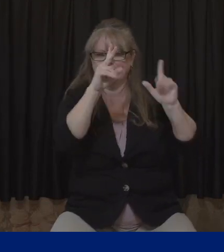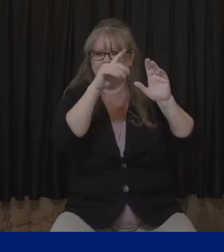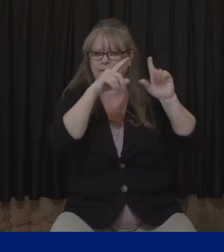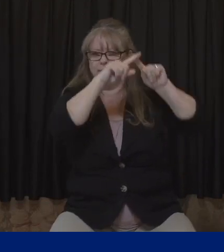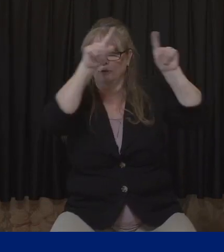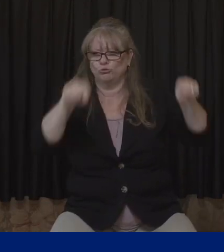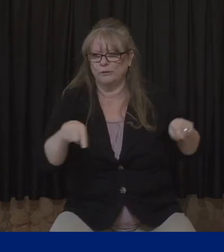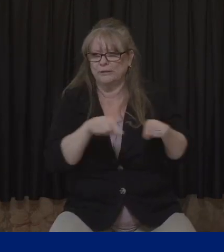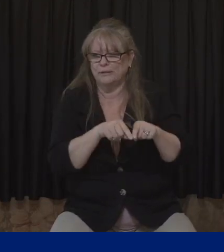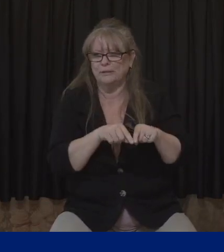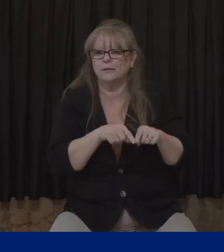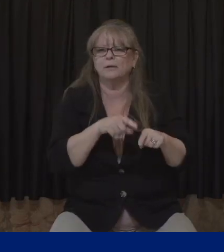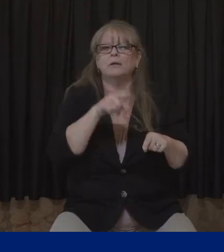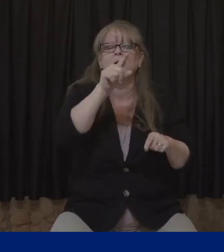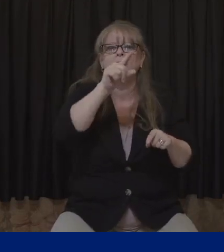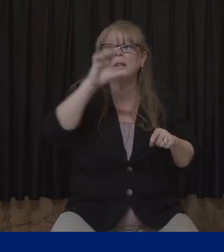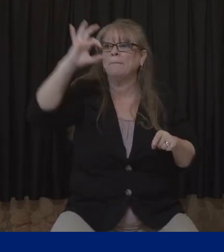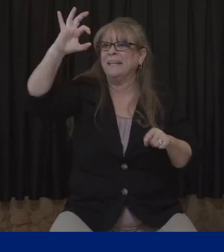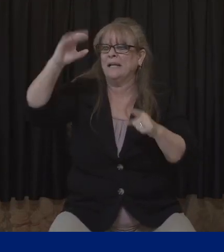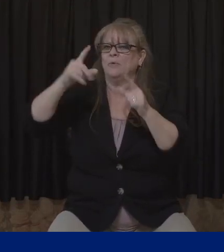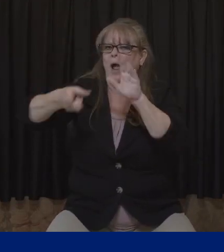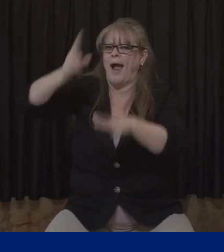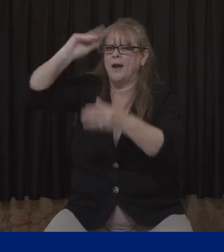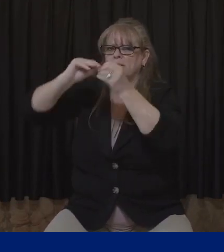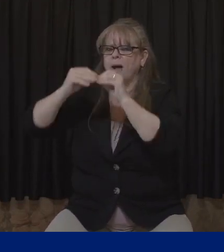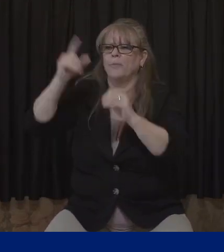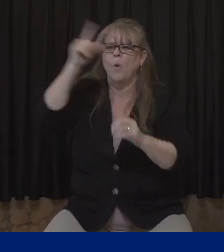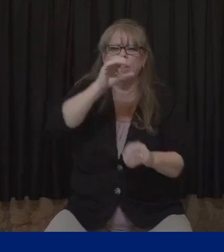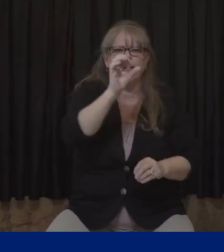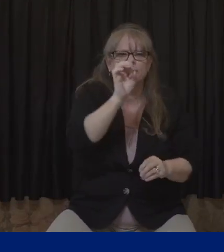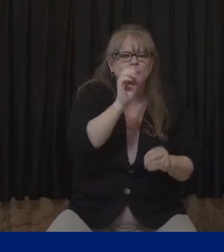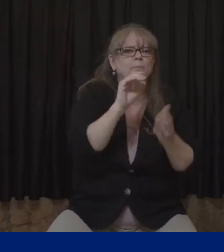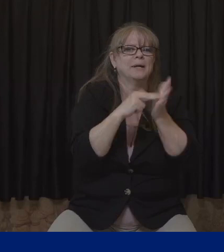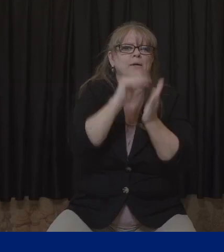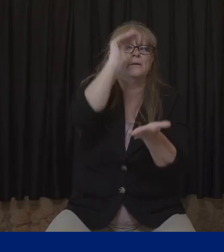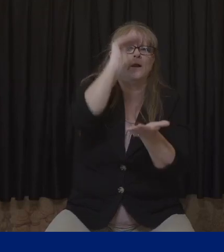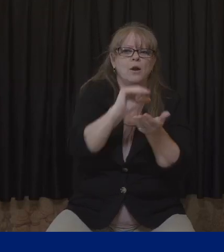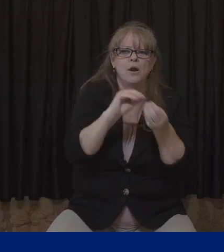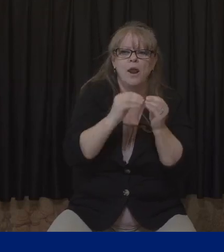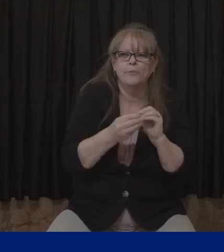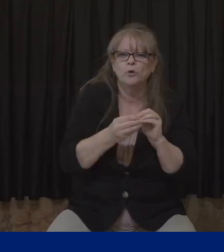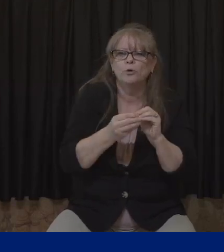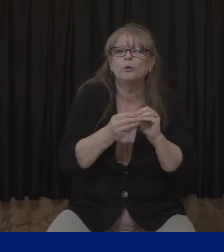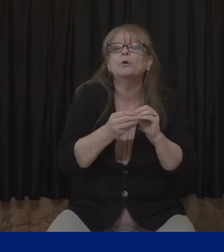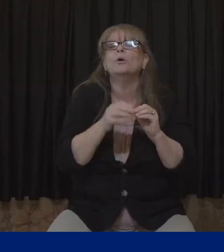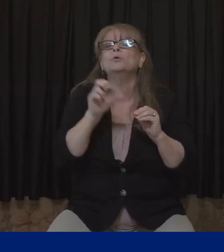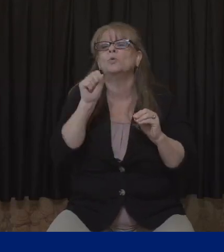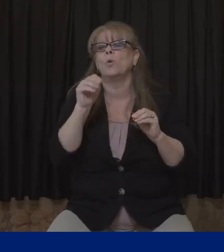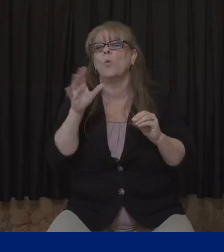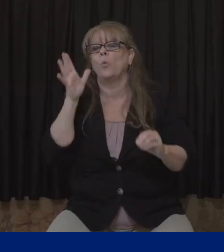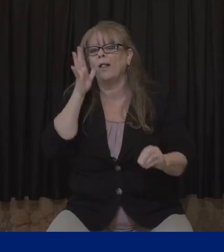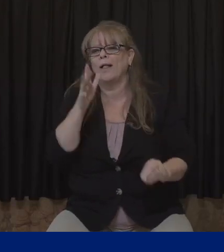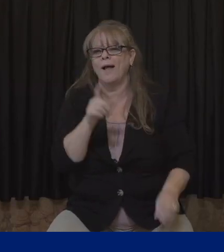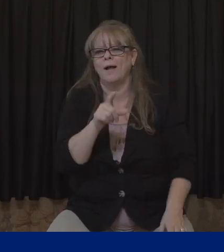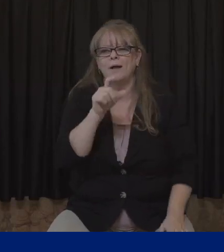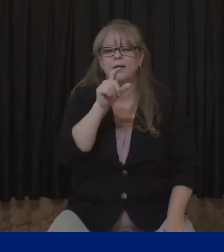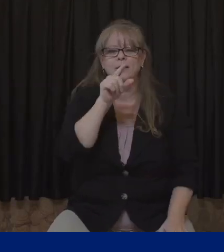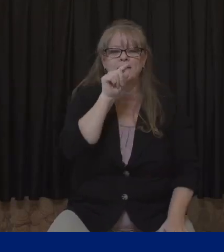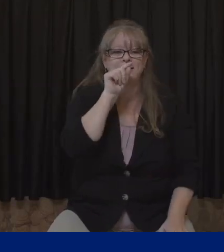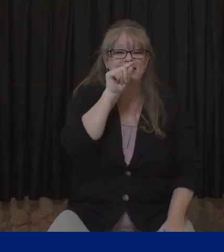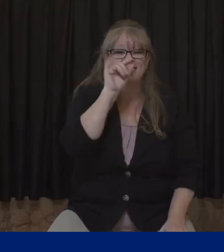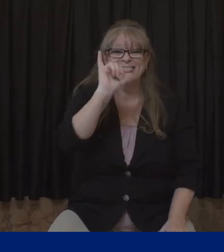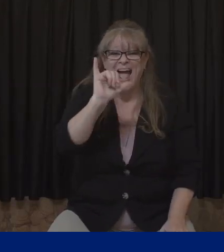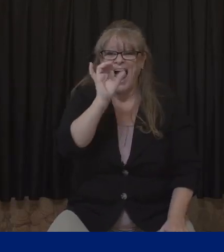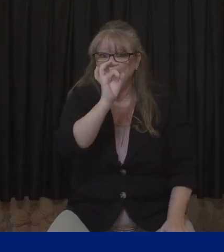requesting permission to go further and relaxing restrictions. But we also see other areas where the virus has very low case count, has